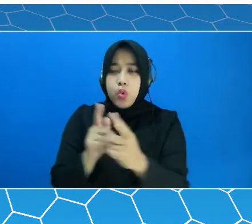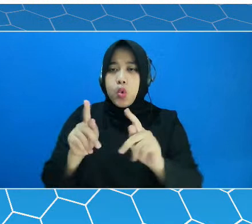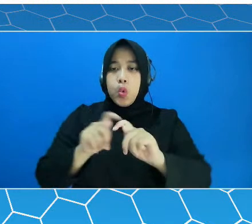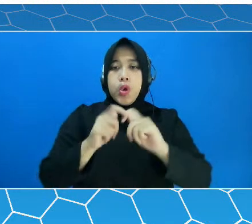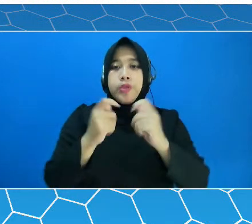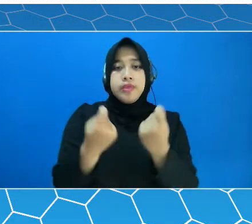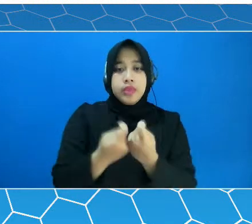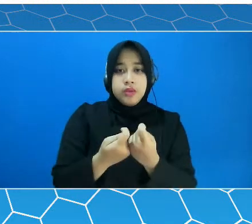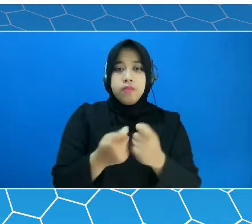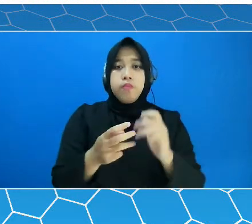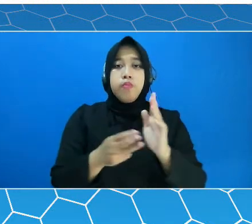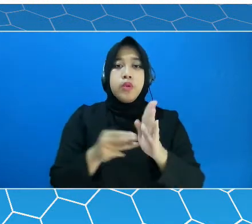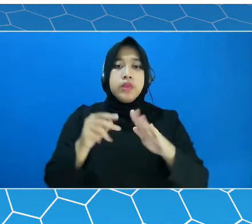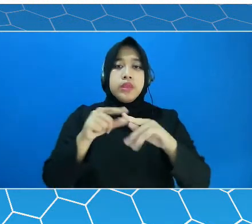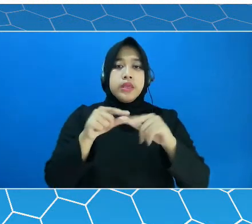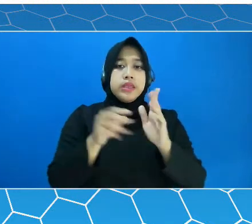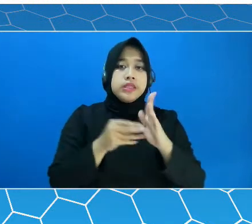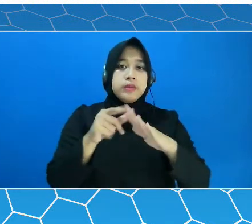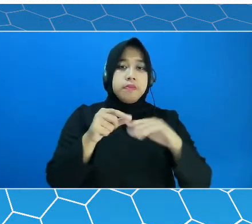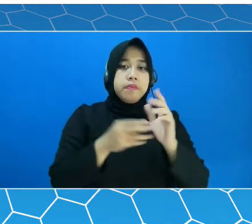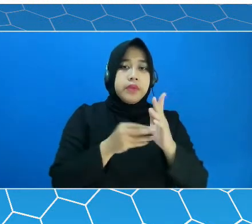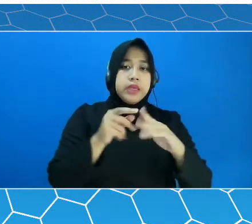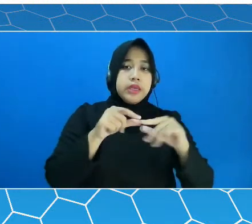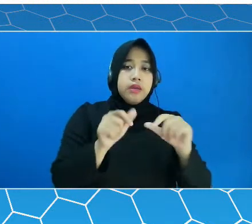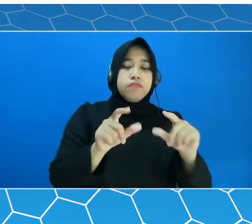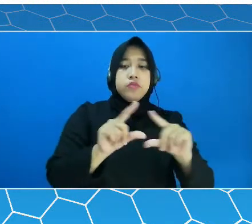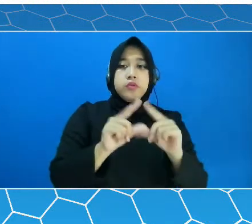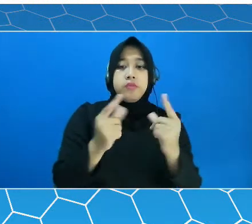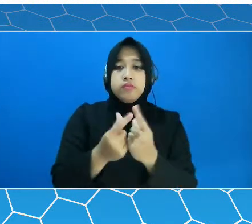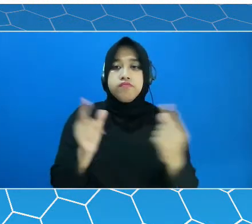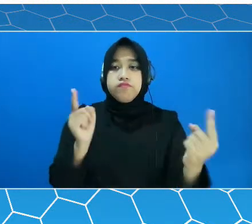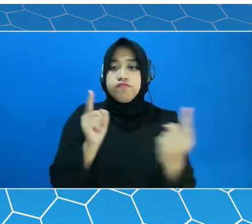to undertake our clinics. Next slide, please.